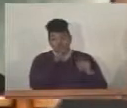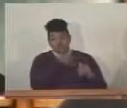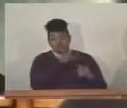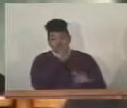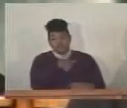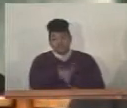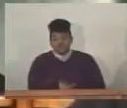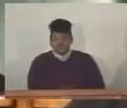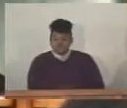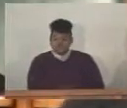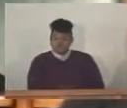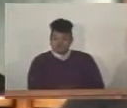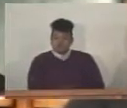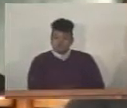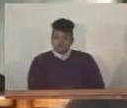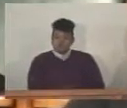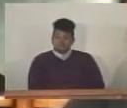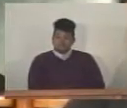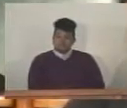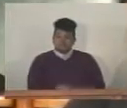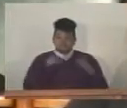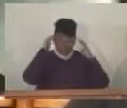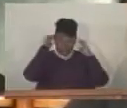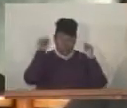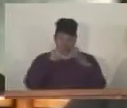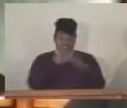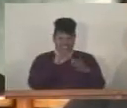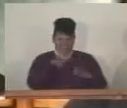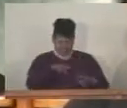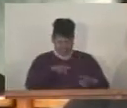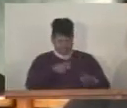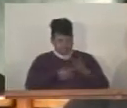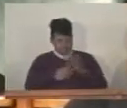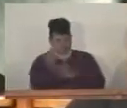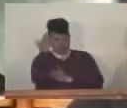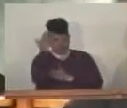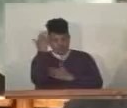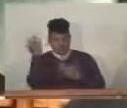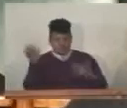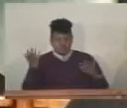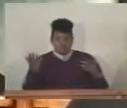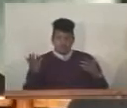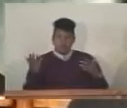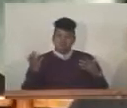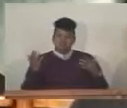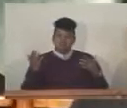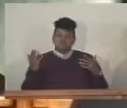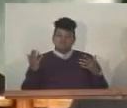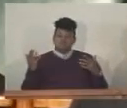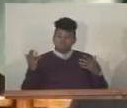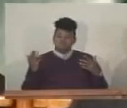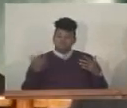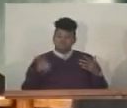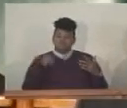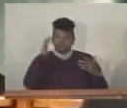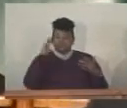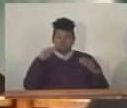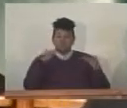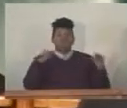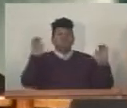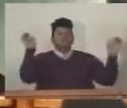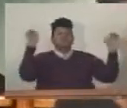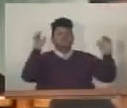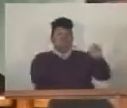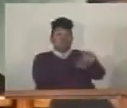appreciates it. But, Mr. President, it is in this context that this morning I will move the